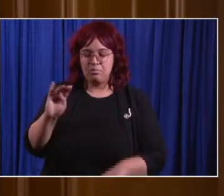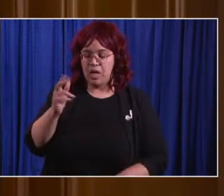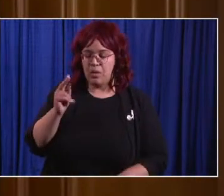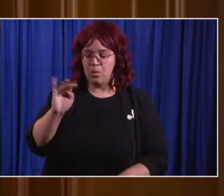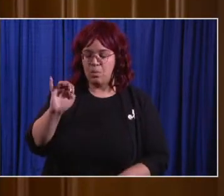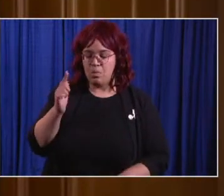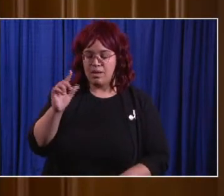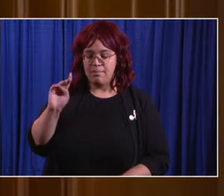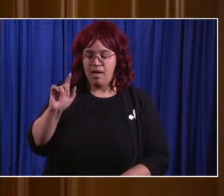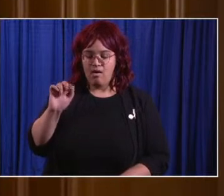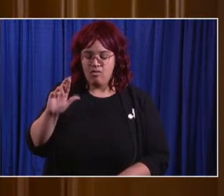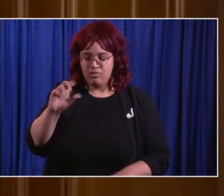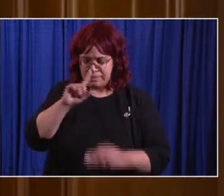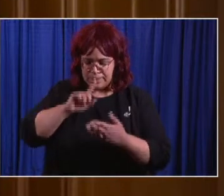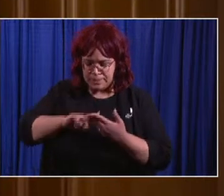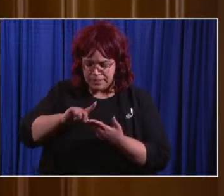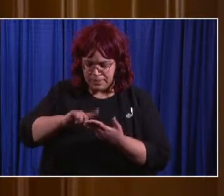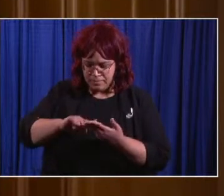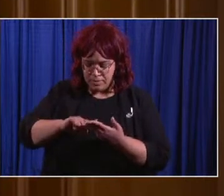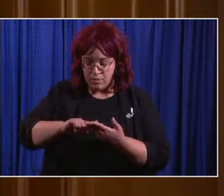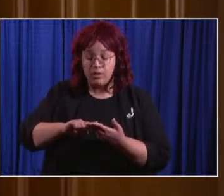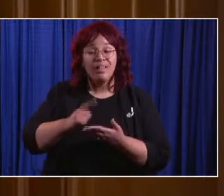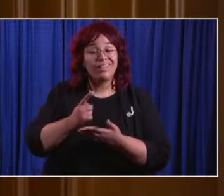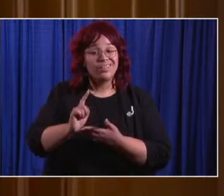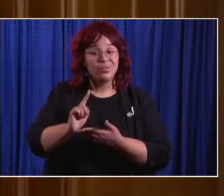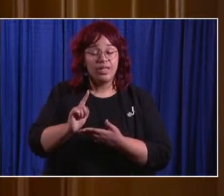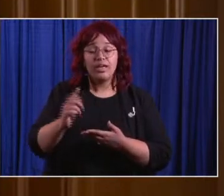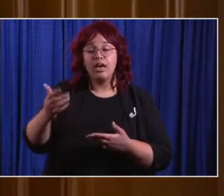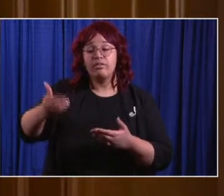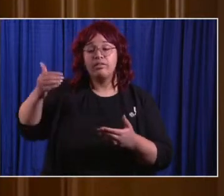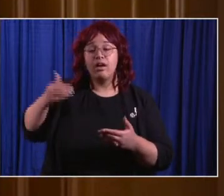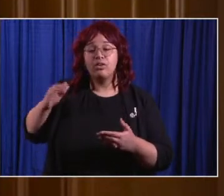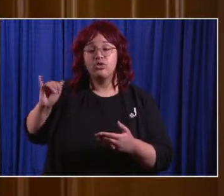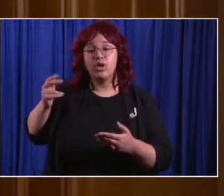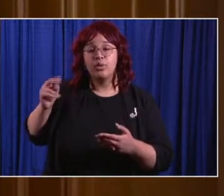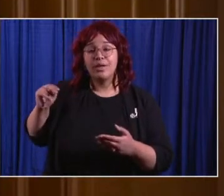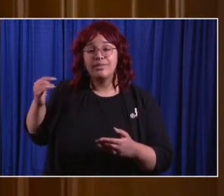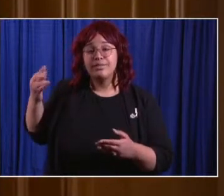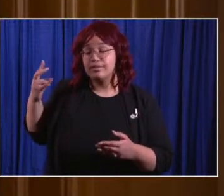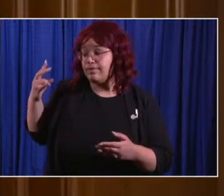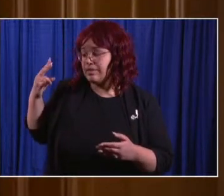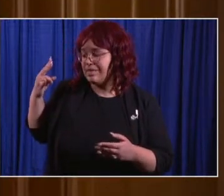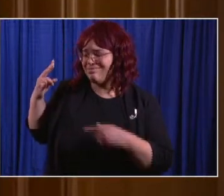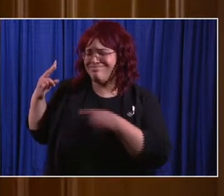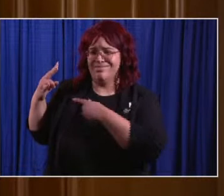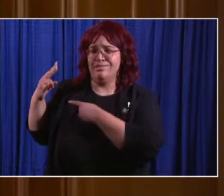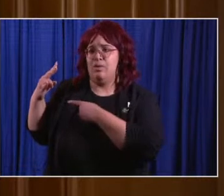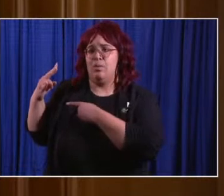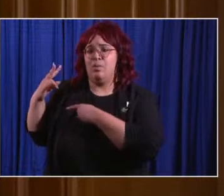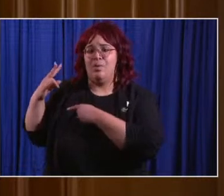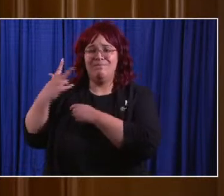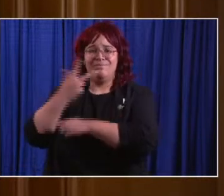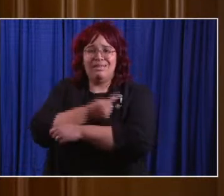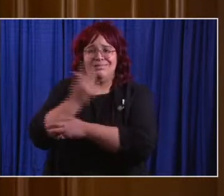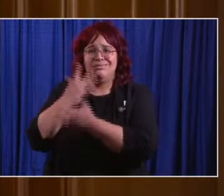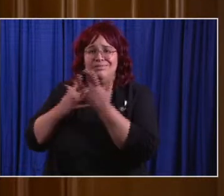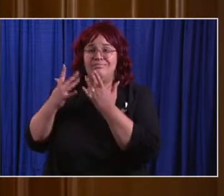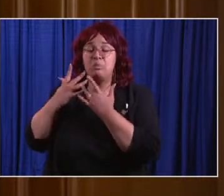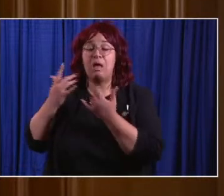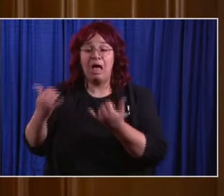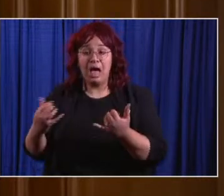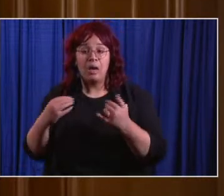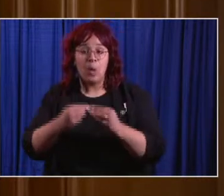last week than in the week of January 17th when vaccine was much more scarce. Will these trends, do you feel, have an impact on Ohio's